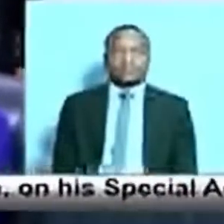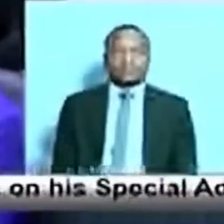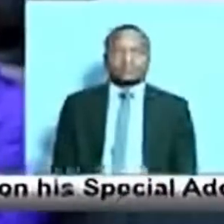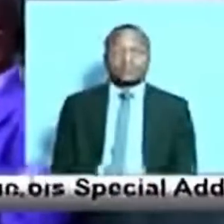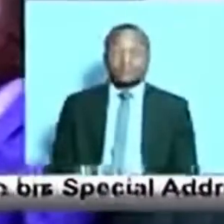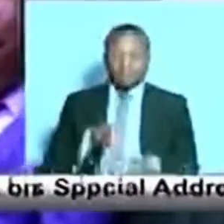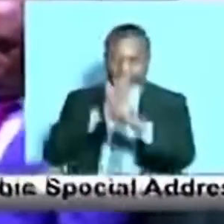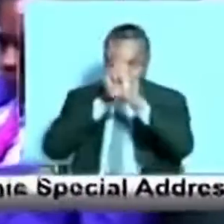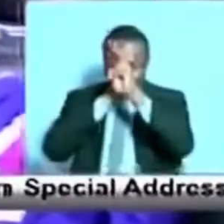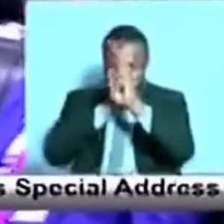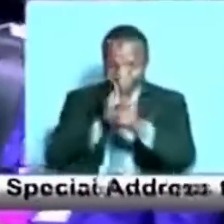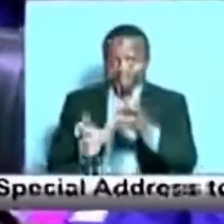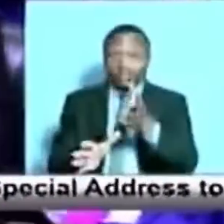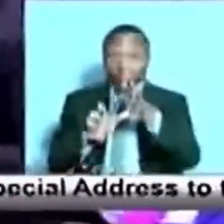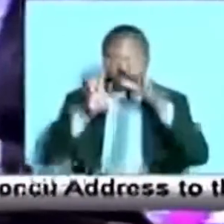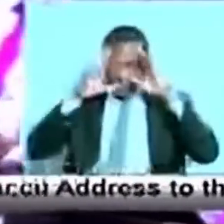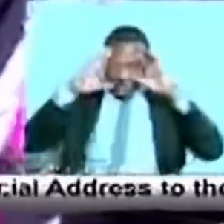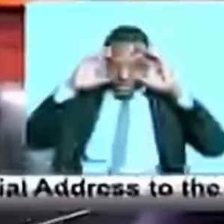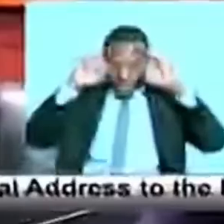Her Honor the Vice President.